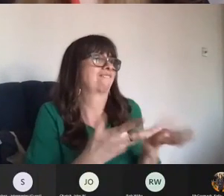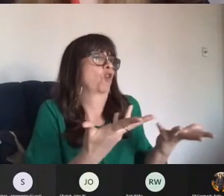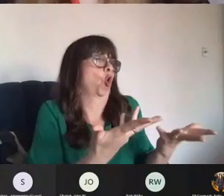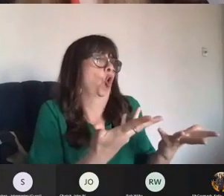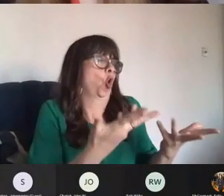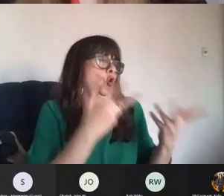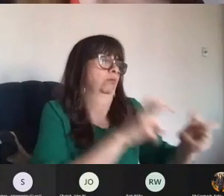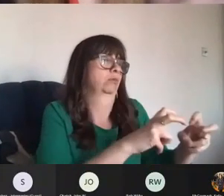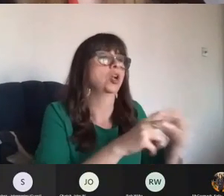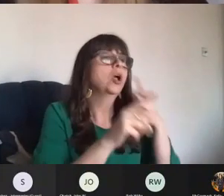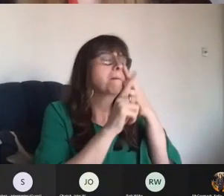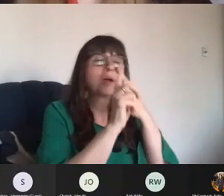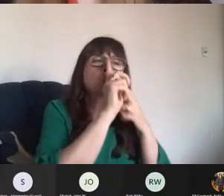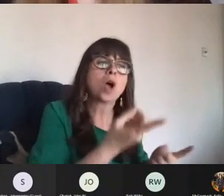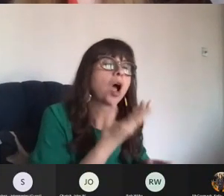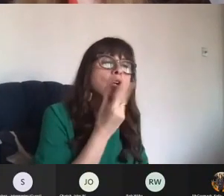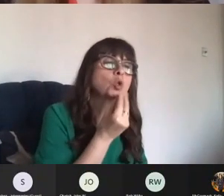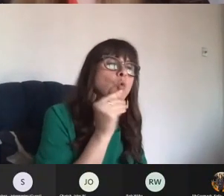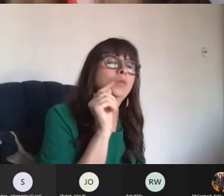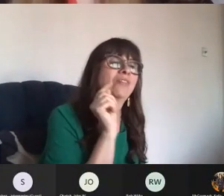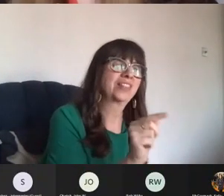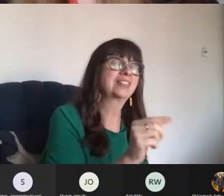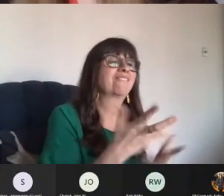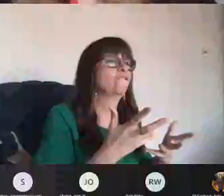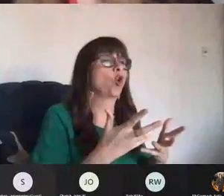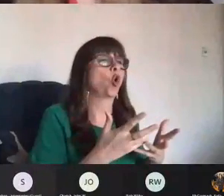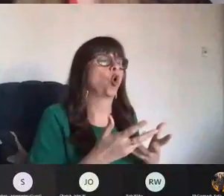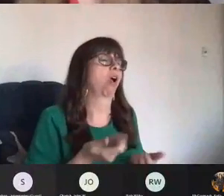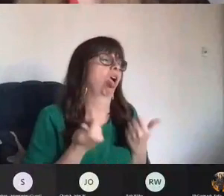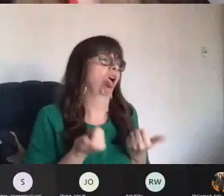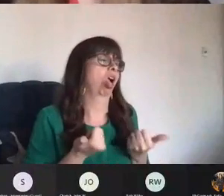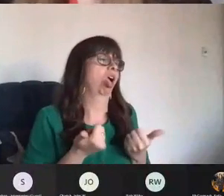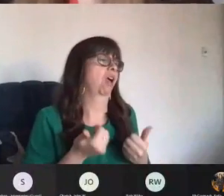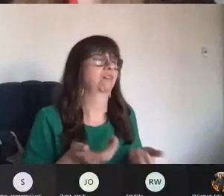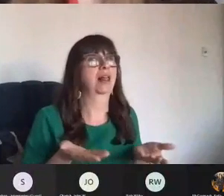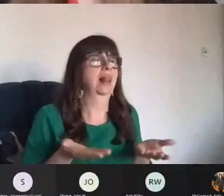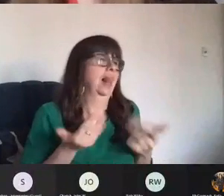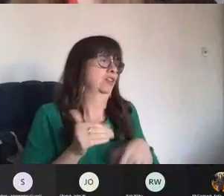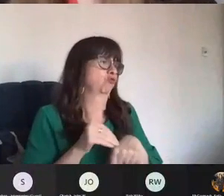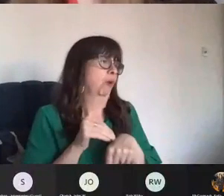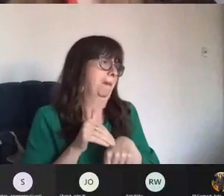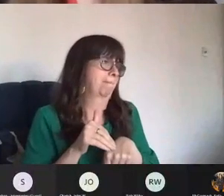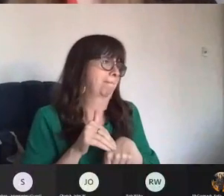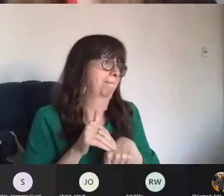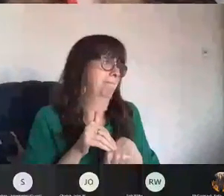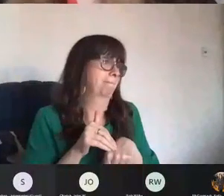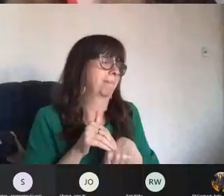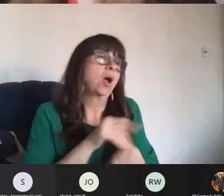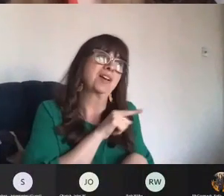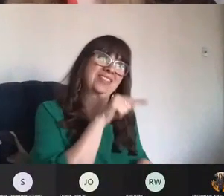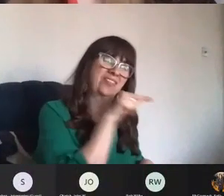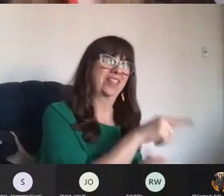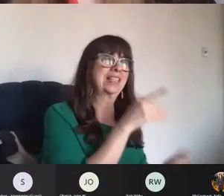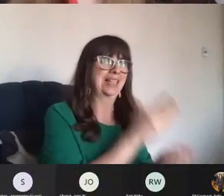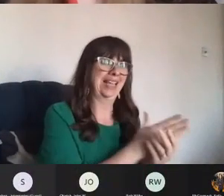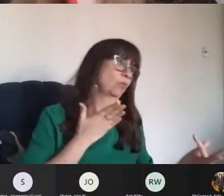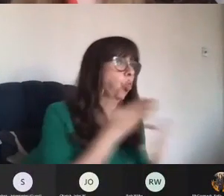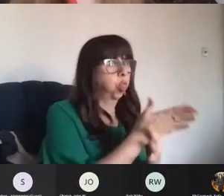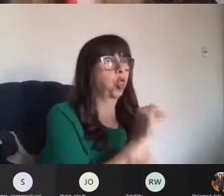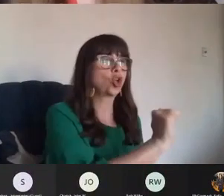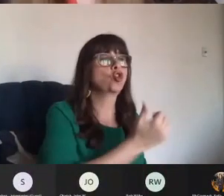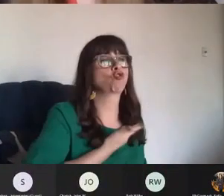for light crimes or crimes that are not serious enough to actually justify this, you're